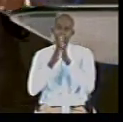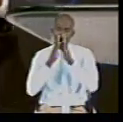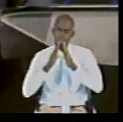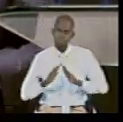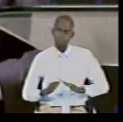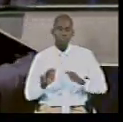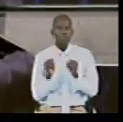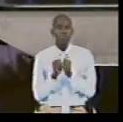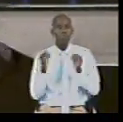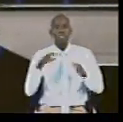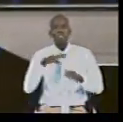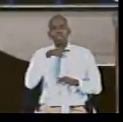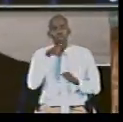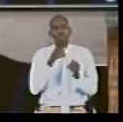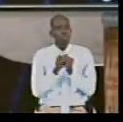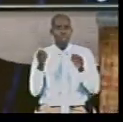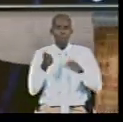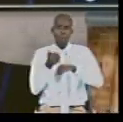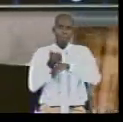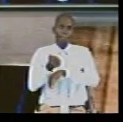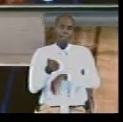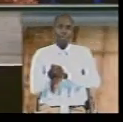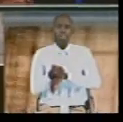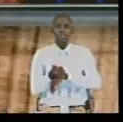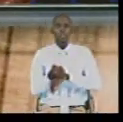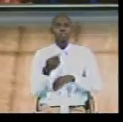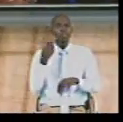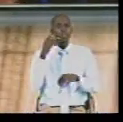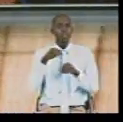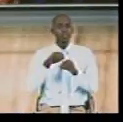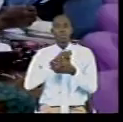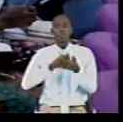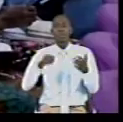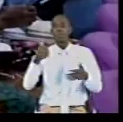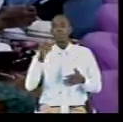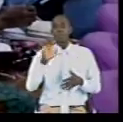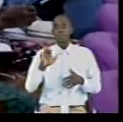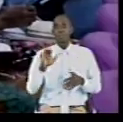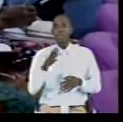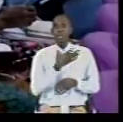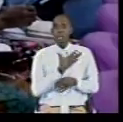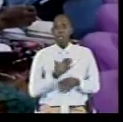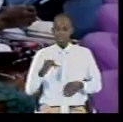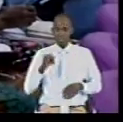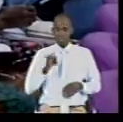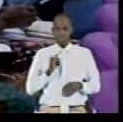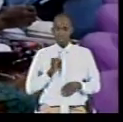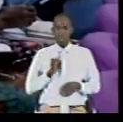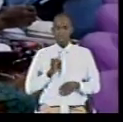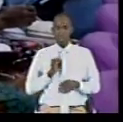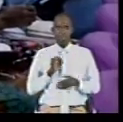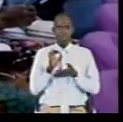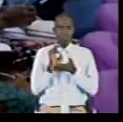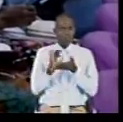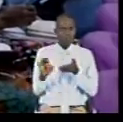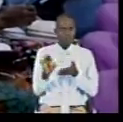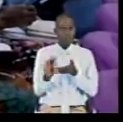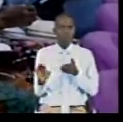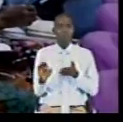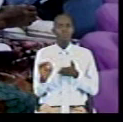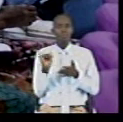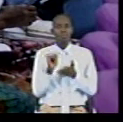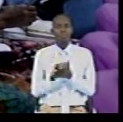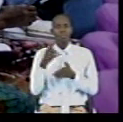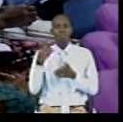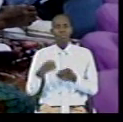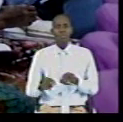blameless. Look at verse 15. It says, and account that the long suffering of our